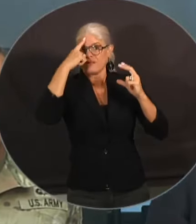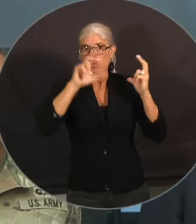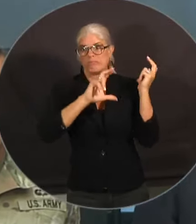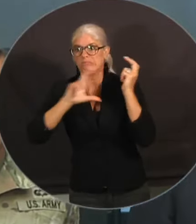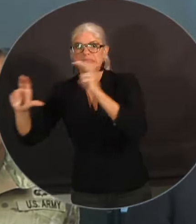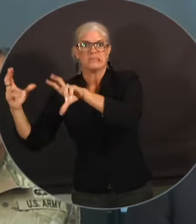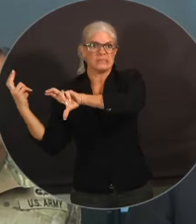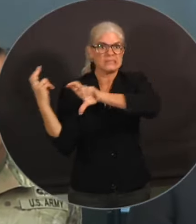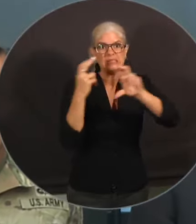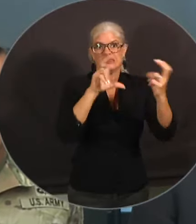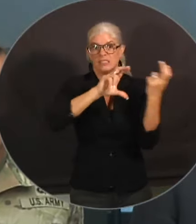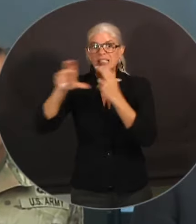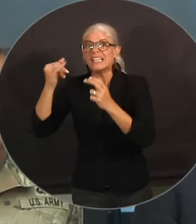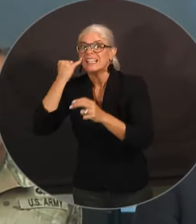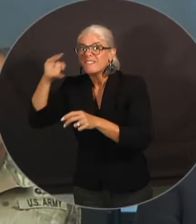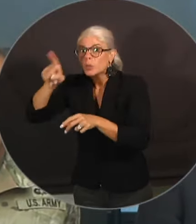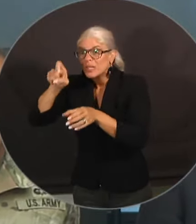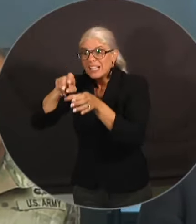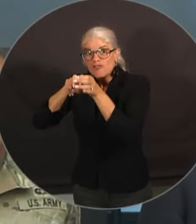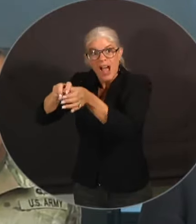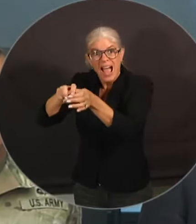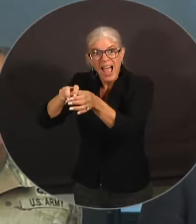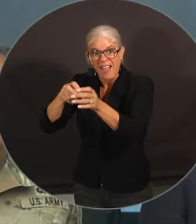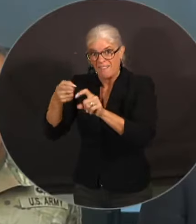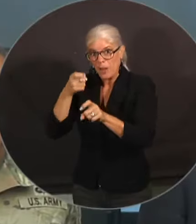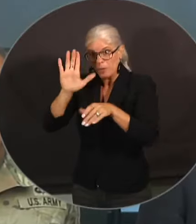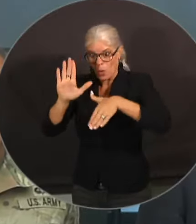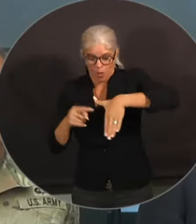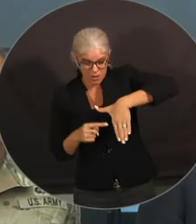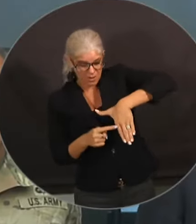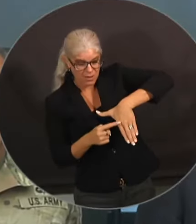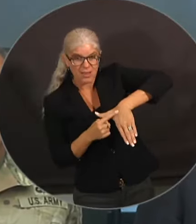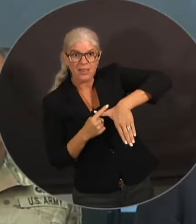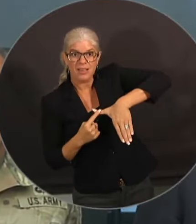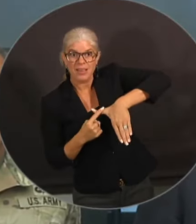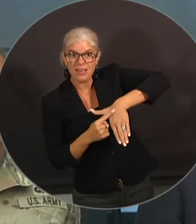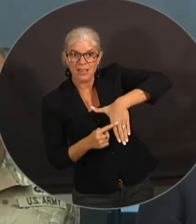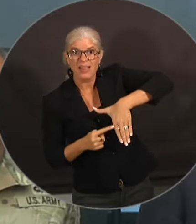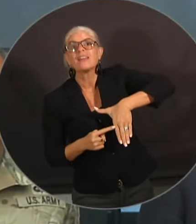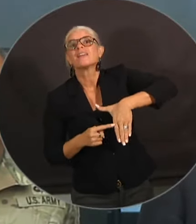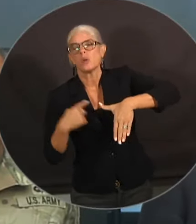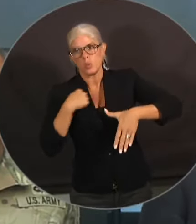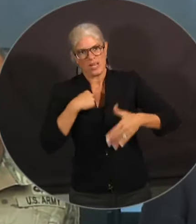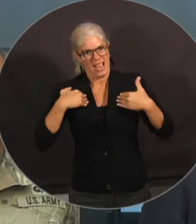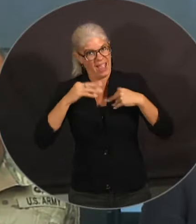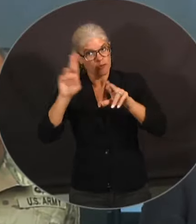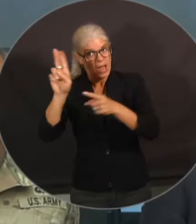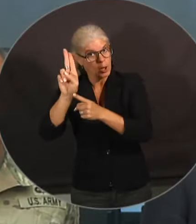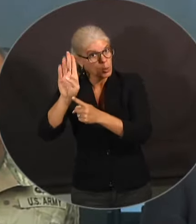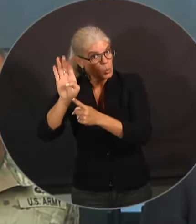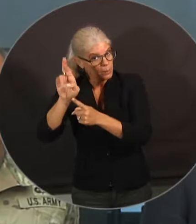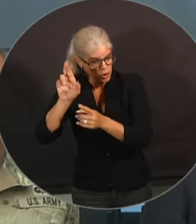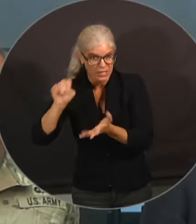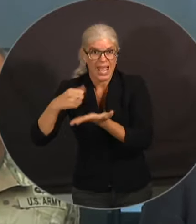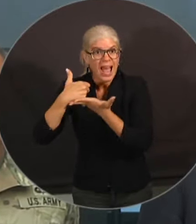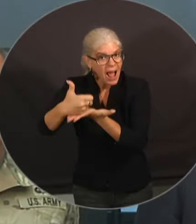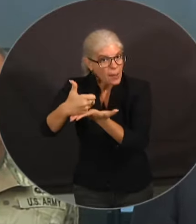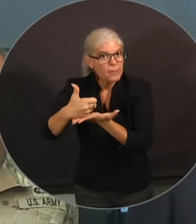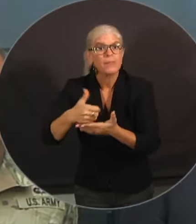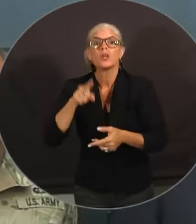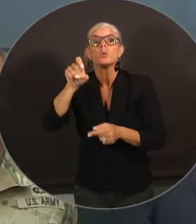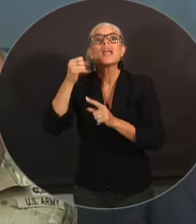surrounding communities. If you need a ride and you're in the Big Bend area, you've got the Uber capability, but you also have the ability of